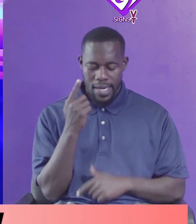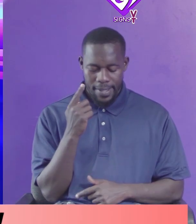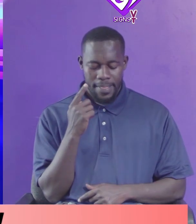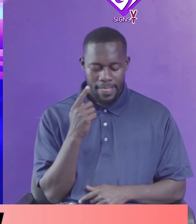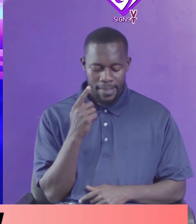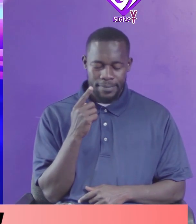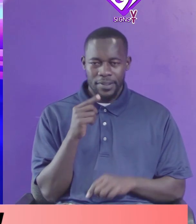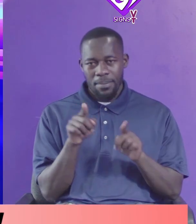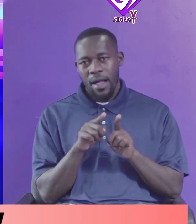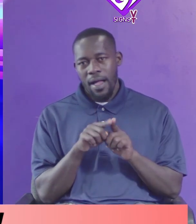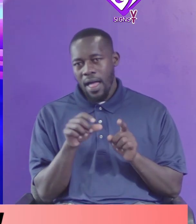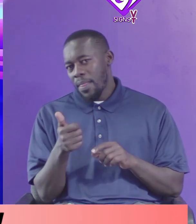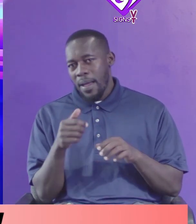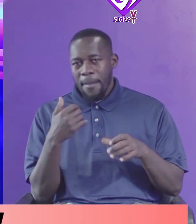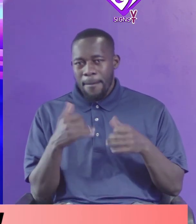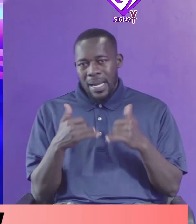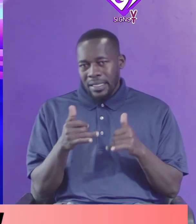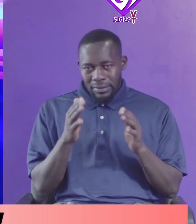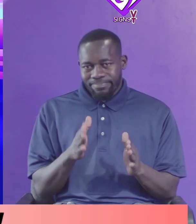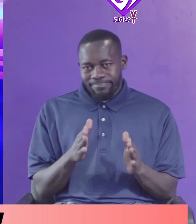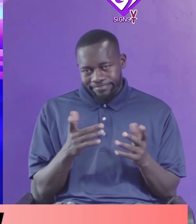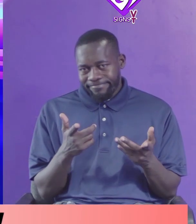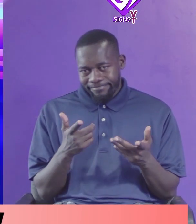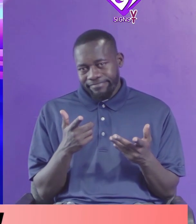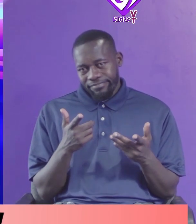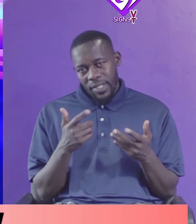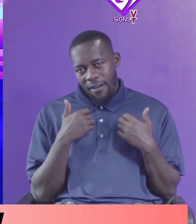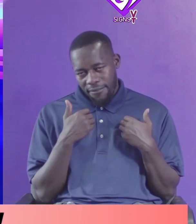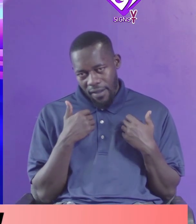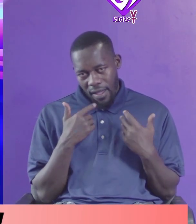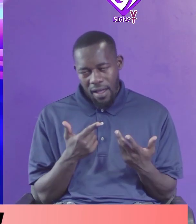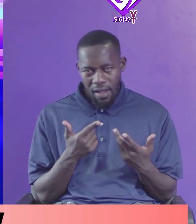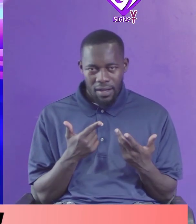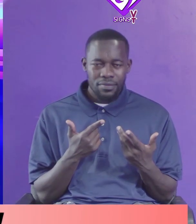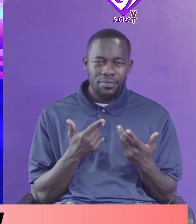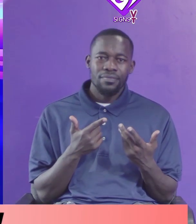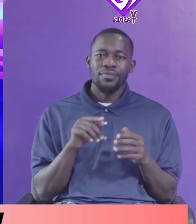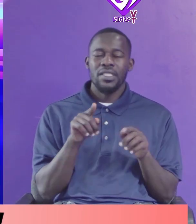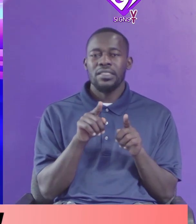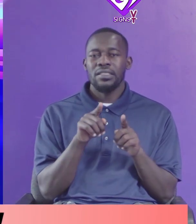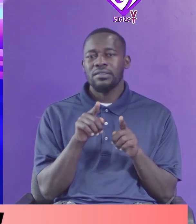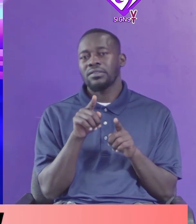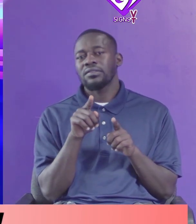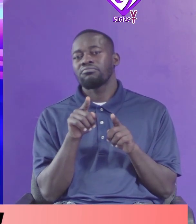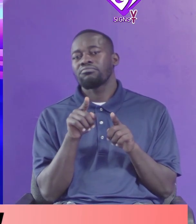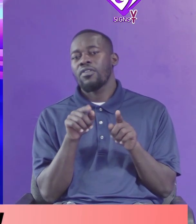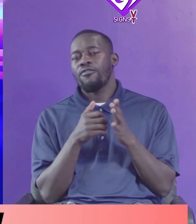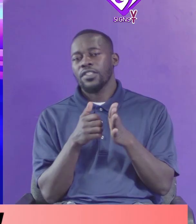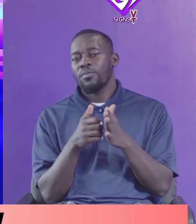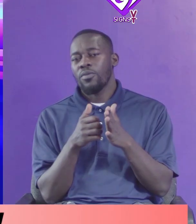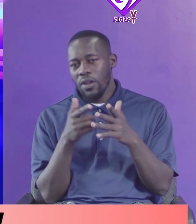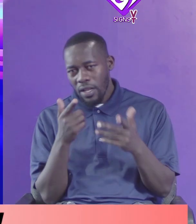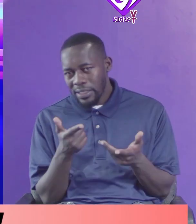to get a striker against amidst all the transfer saga was going on. With Isak having to